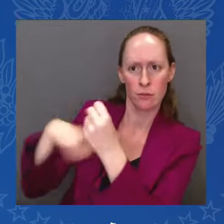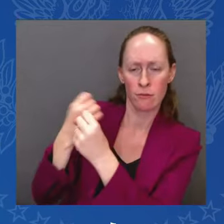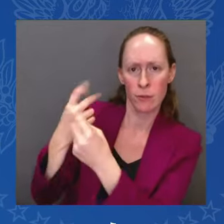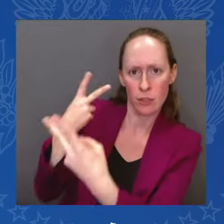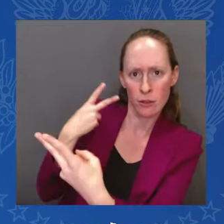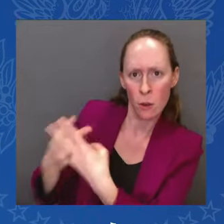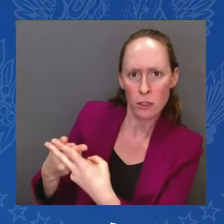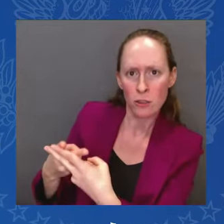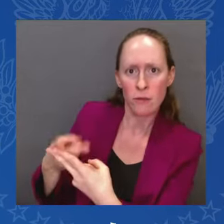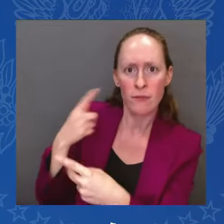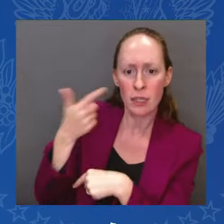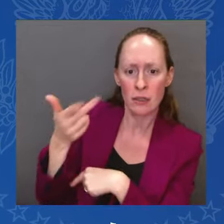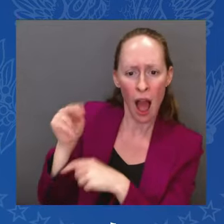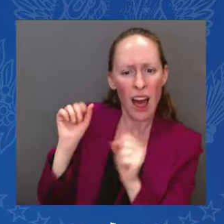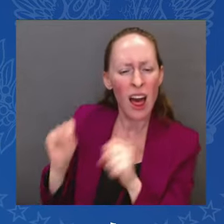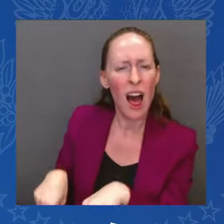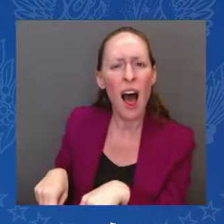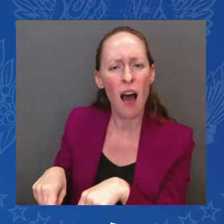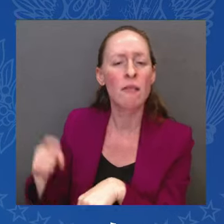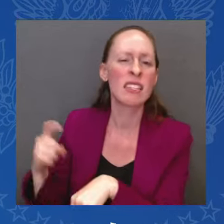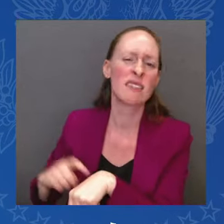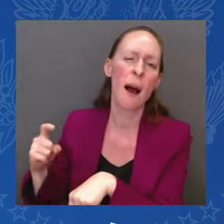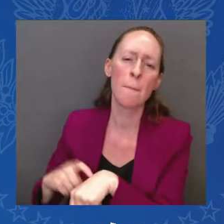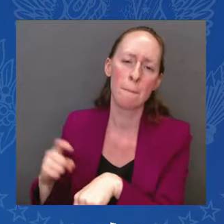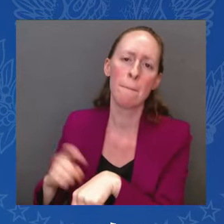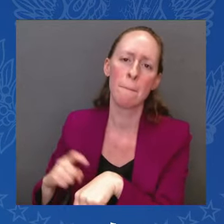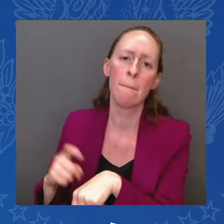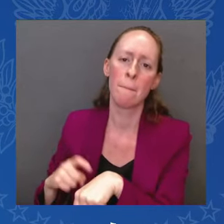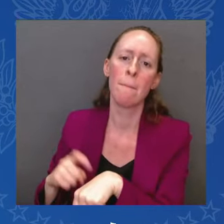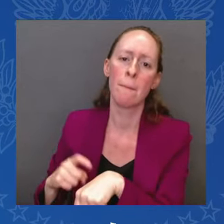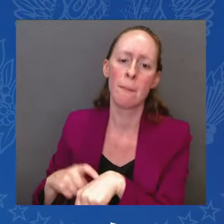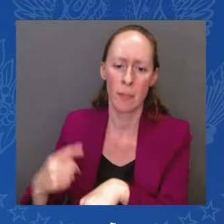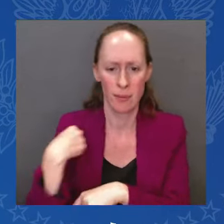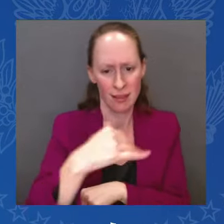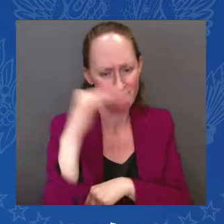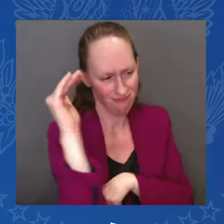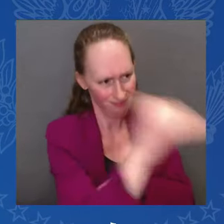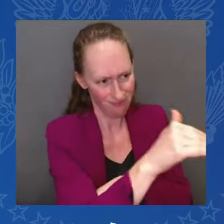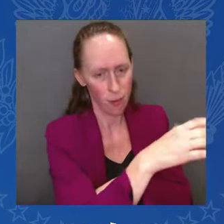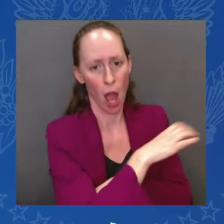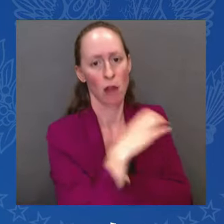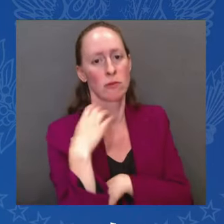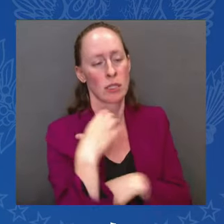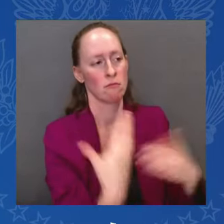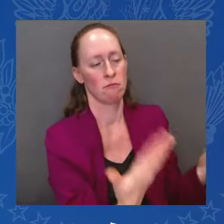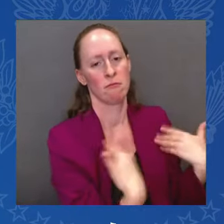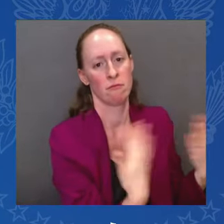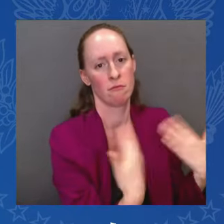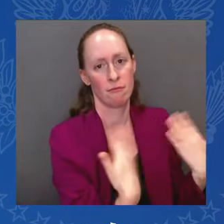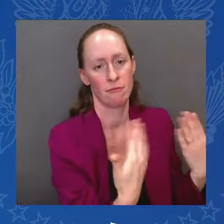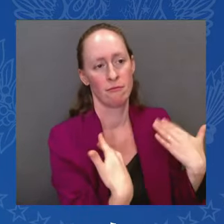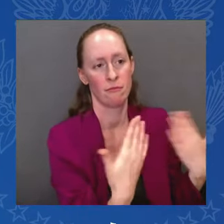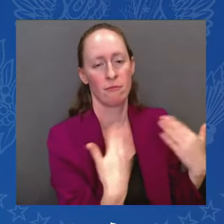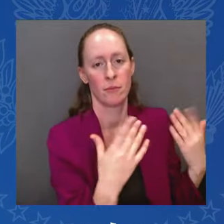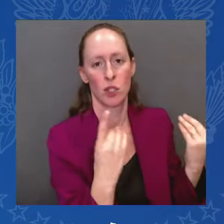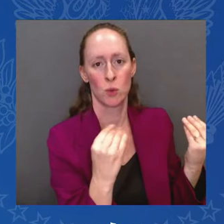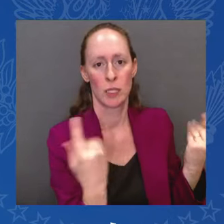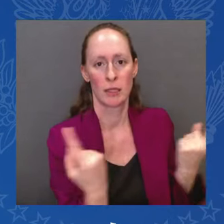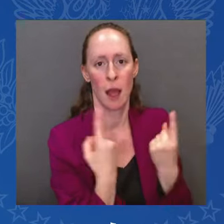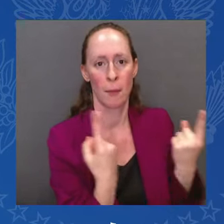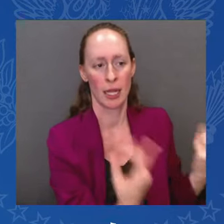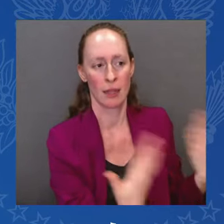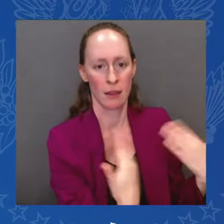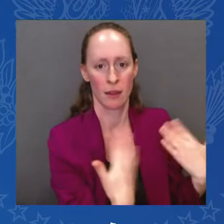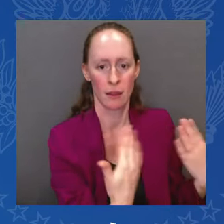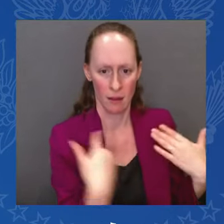while we push for Congress to do more, we're going to centralize, accelerate, and intensify our work to save